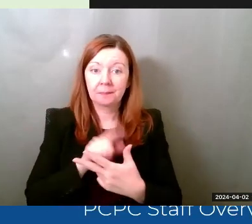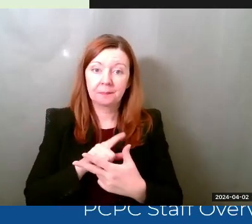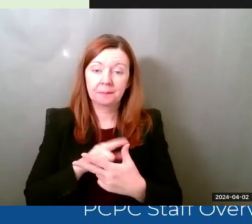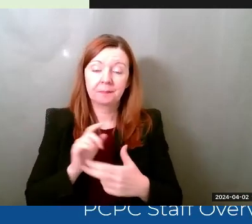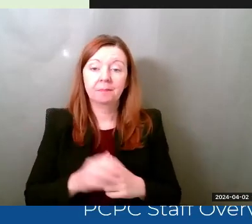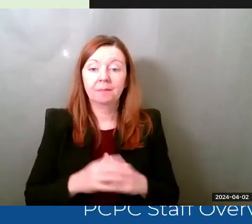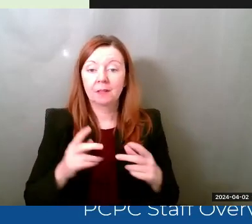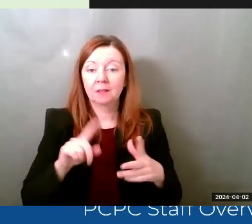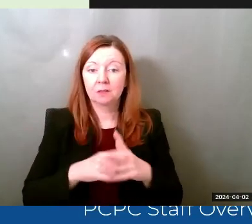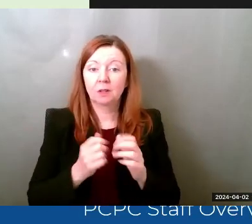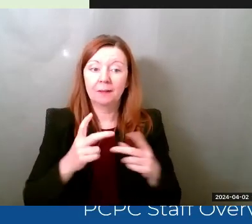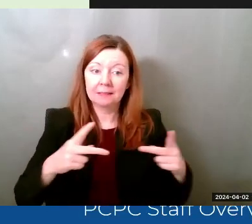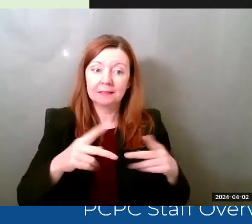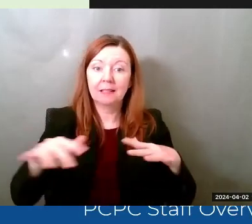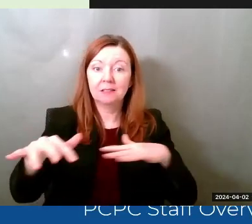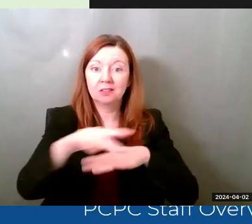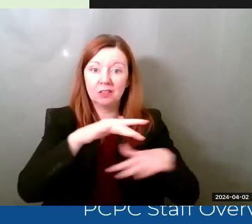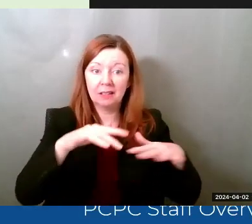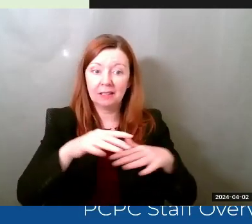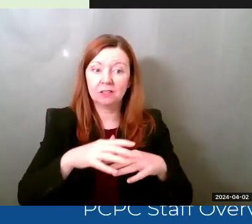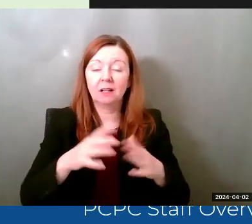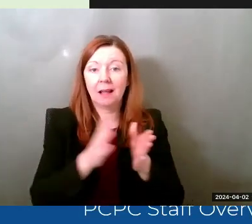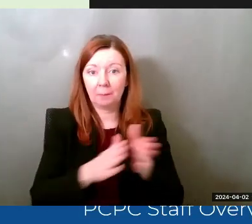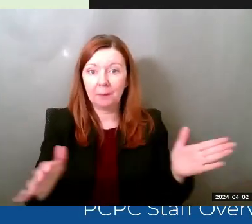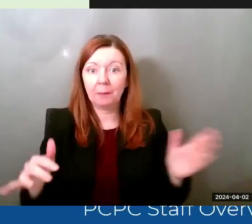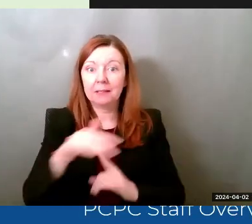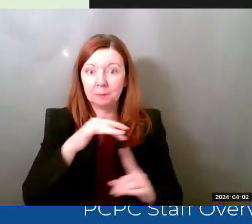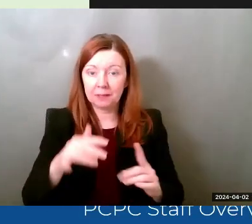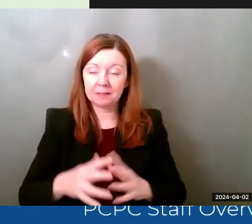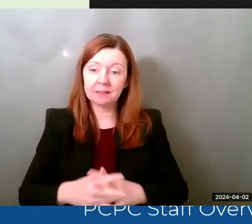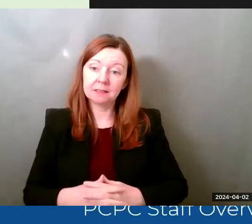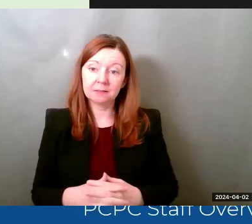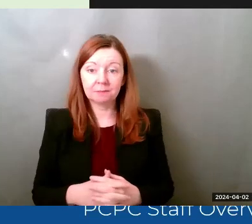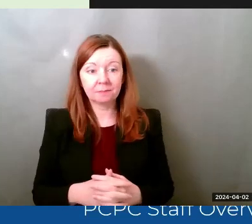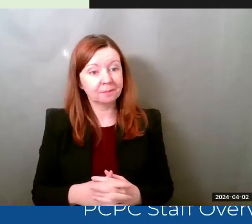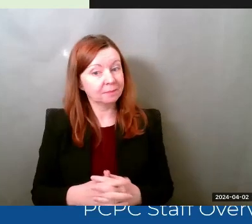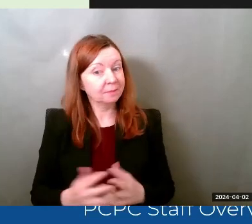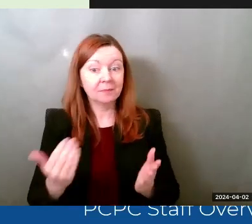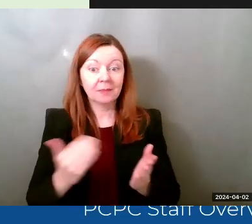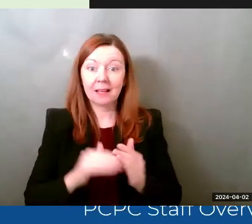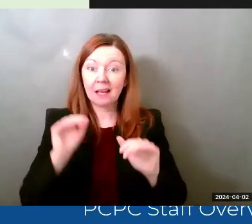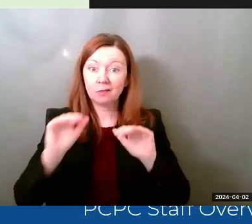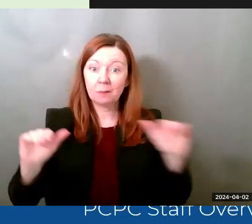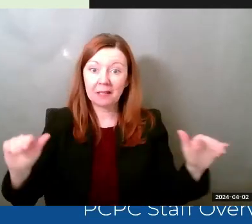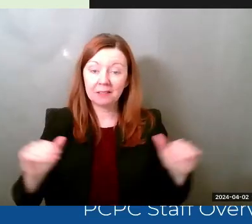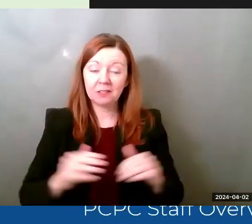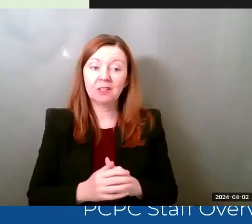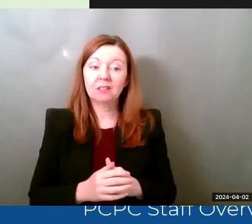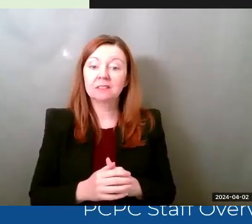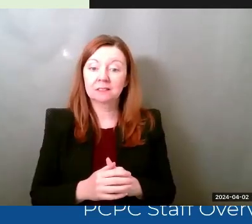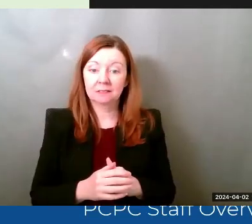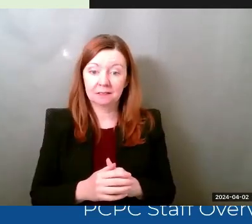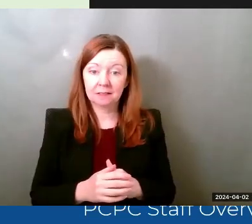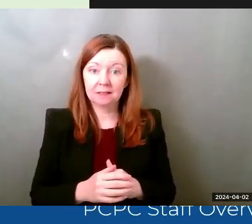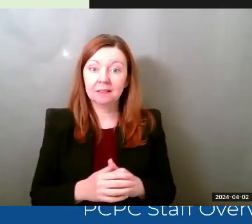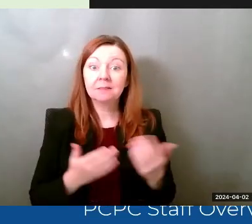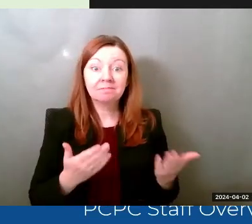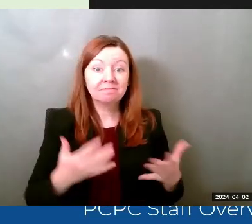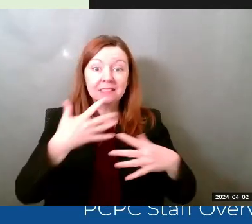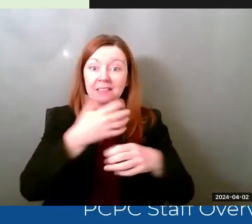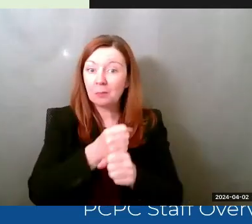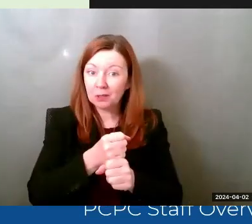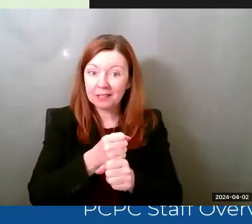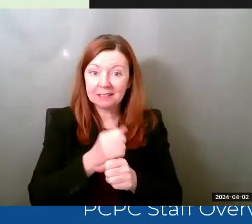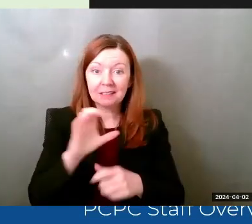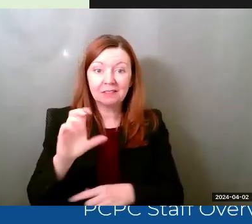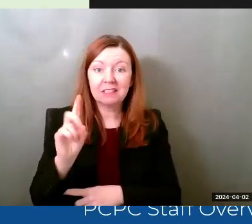We'll start with site circulation and public spaces. And again, a reminder, these are summaries of